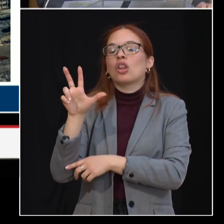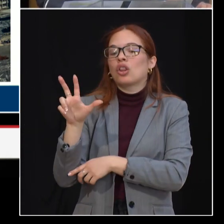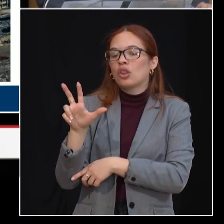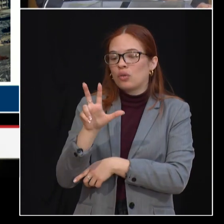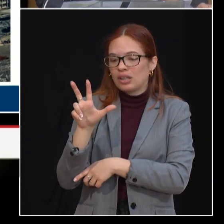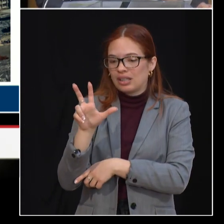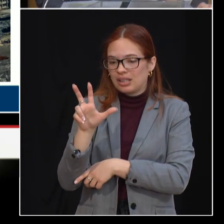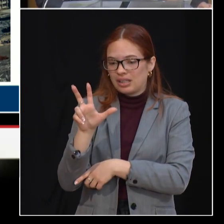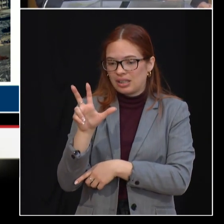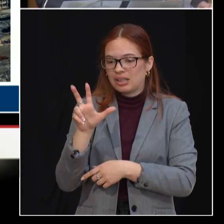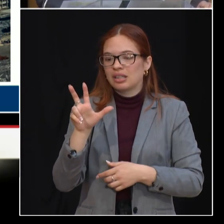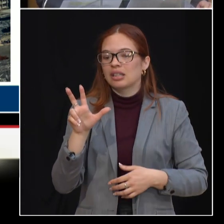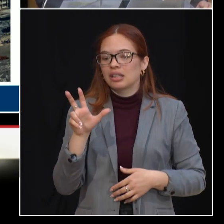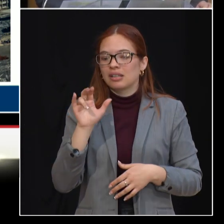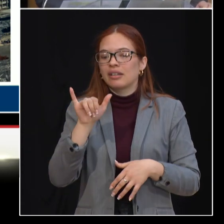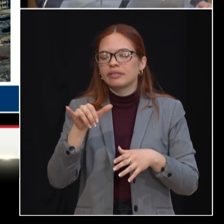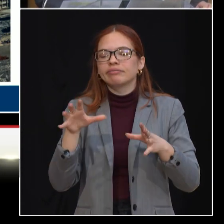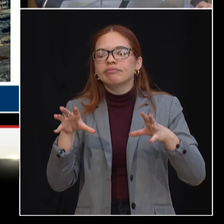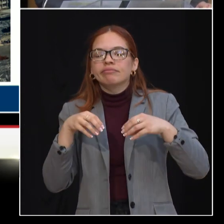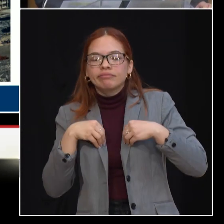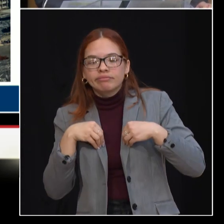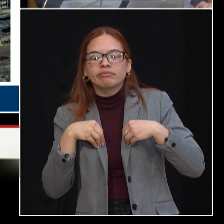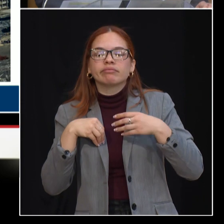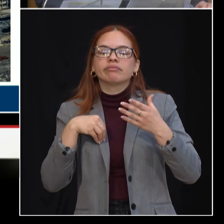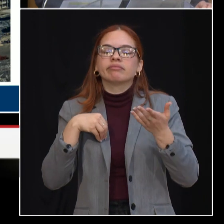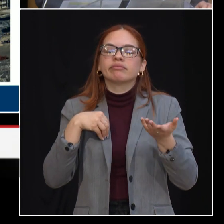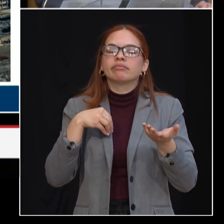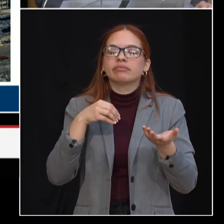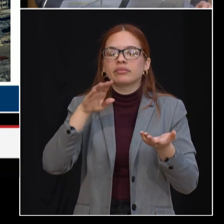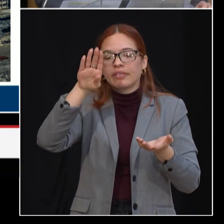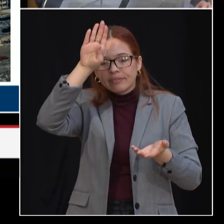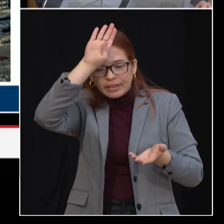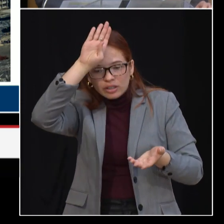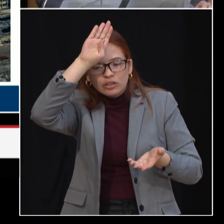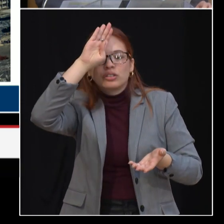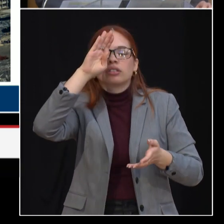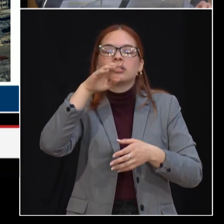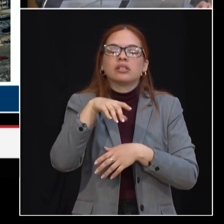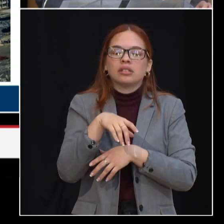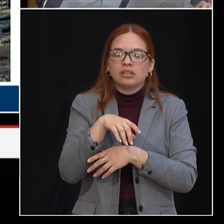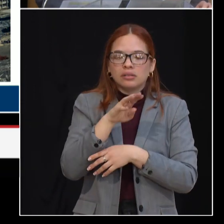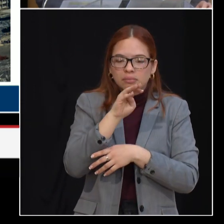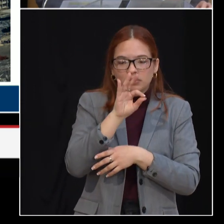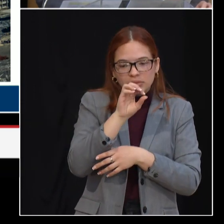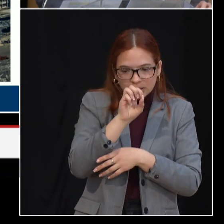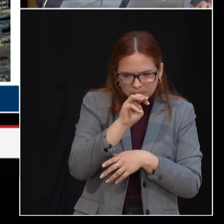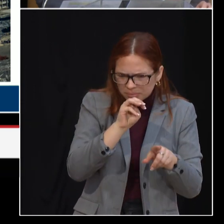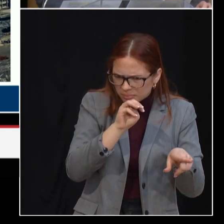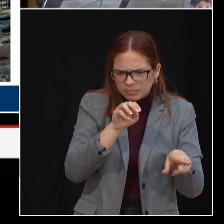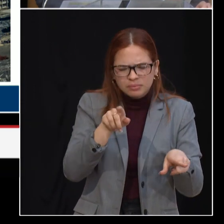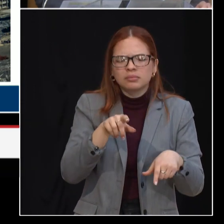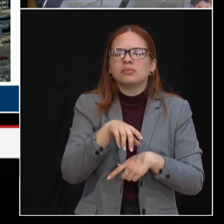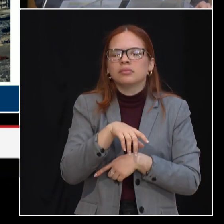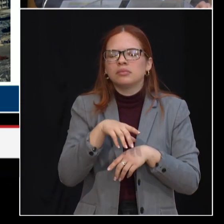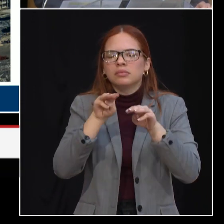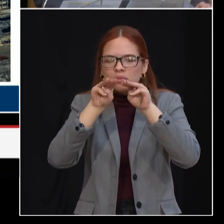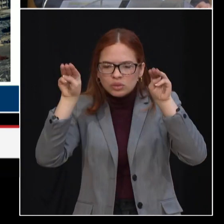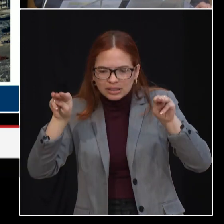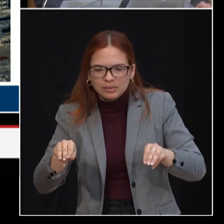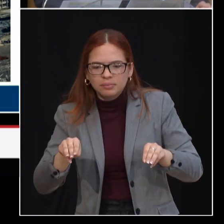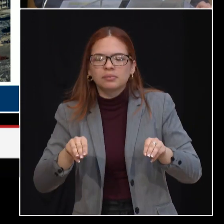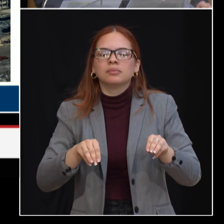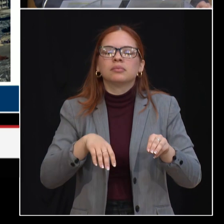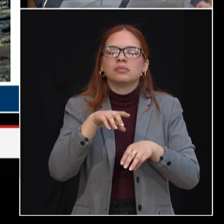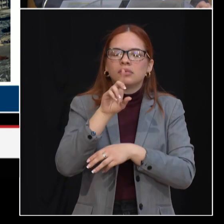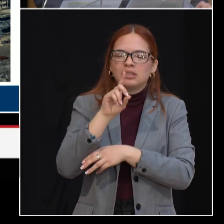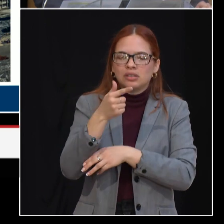the DC Fire and EMS Museum. And over the past year, our sister agencies, DGS and DOEE, have